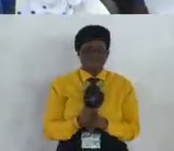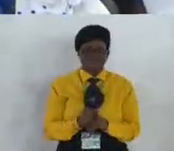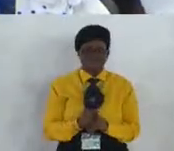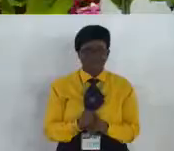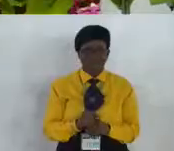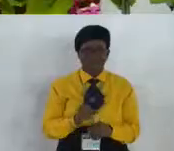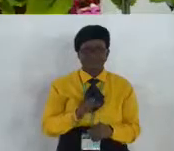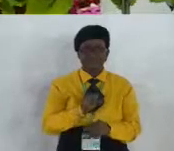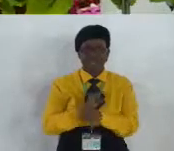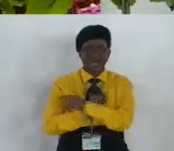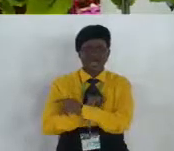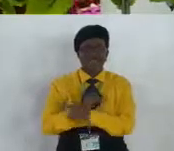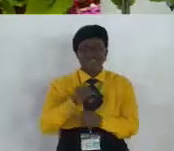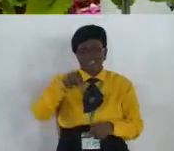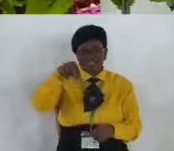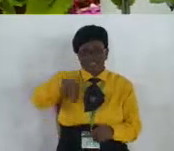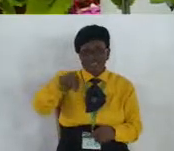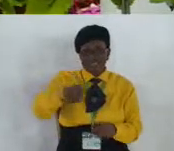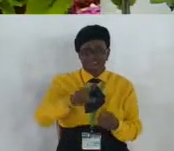I need to